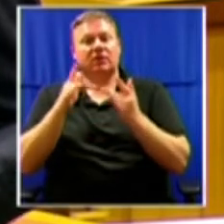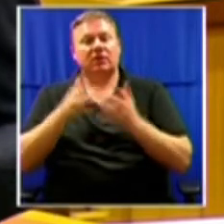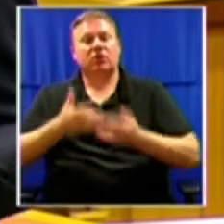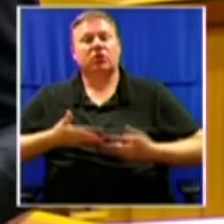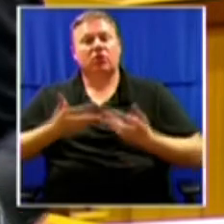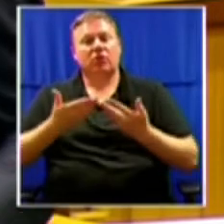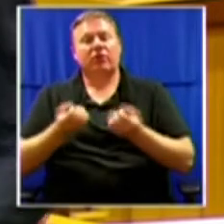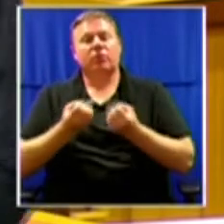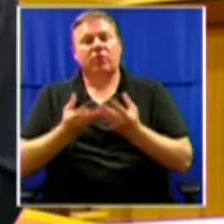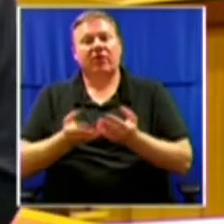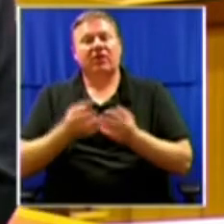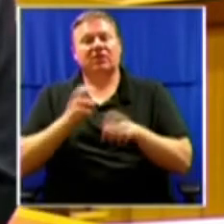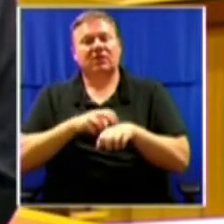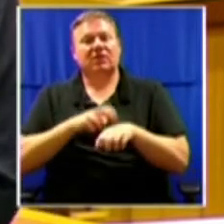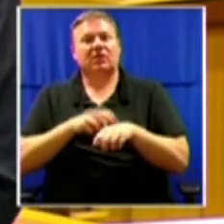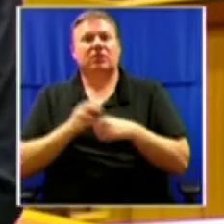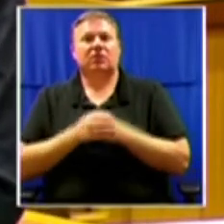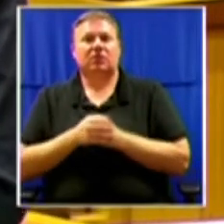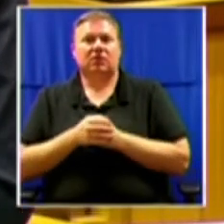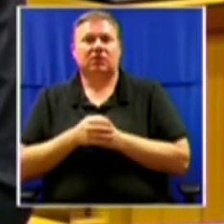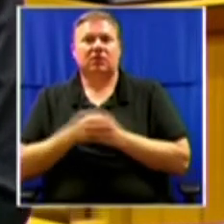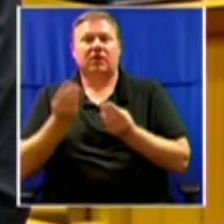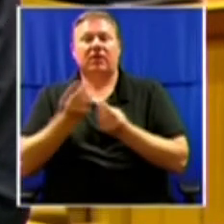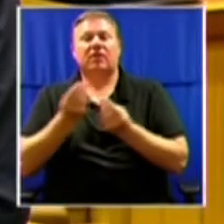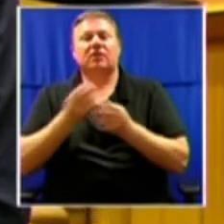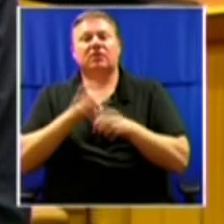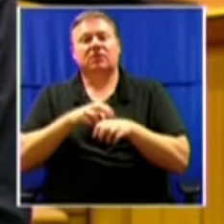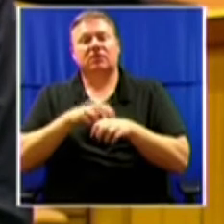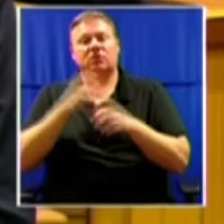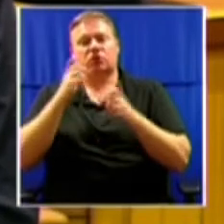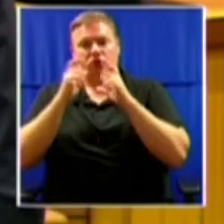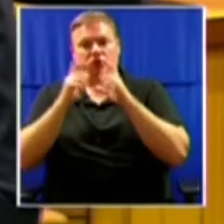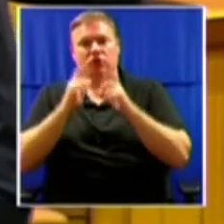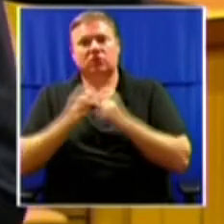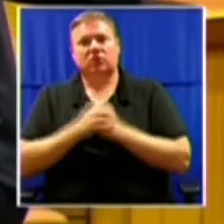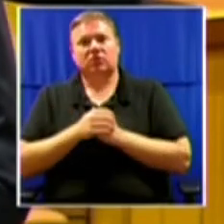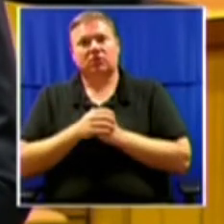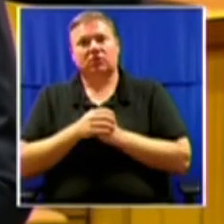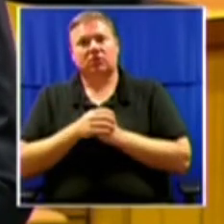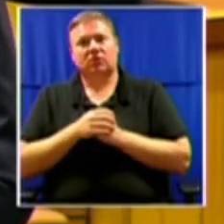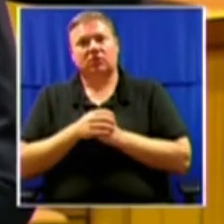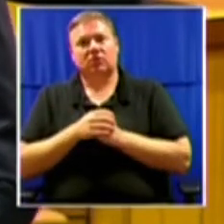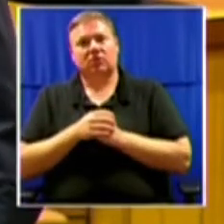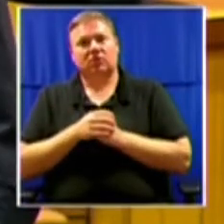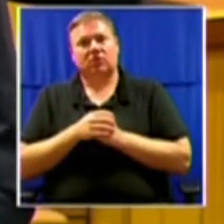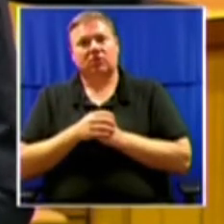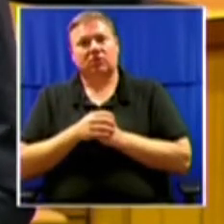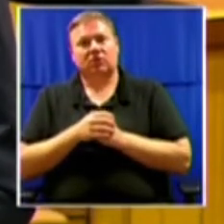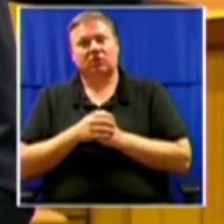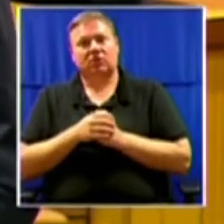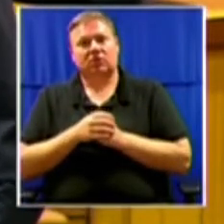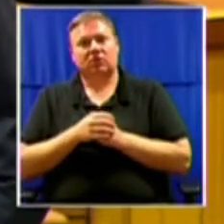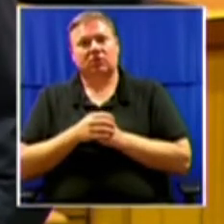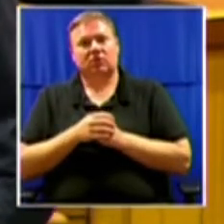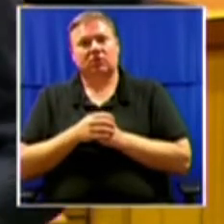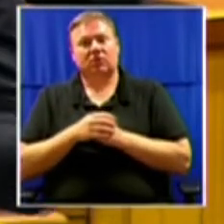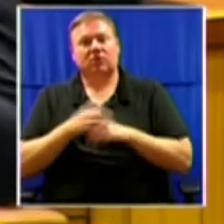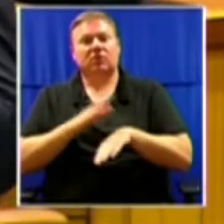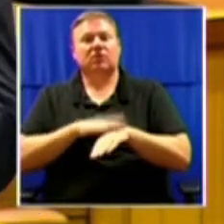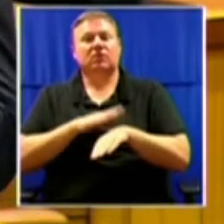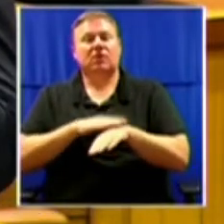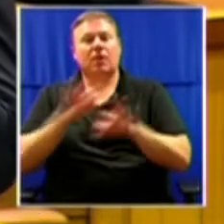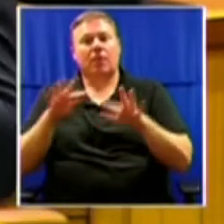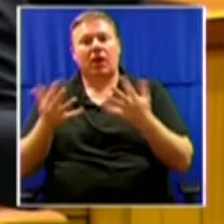be necessary and so forth. So all those things are being considered. And we will, as time allow and